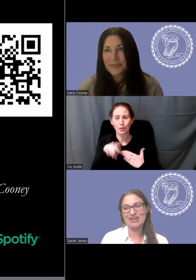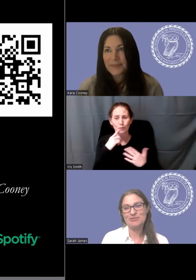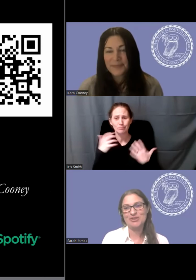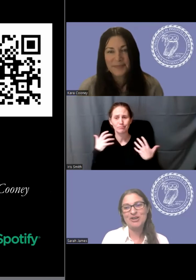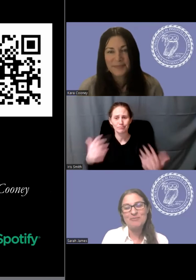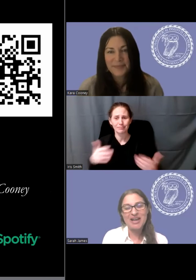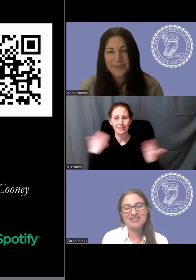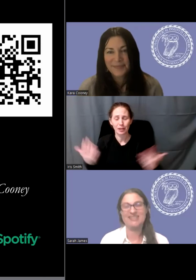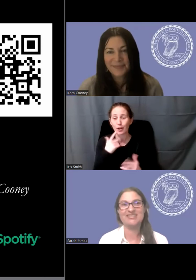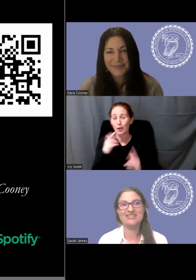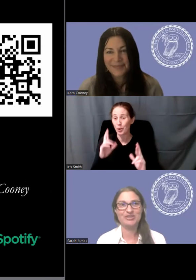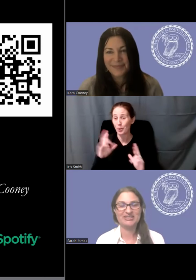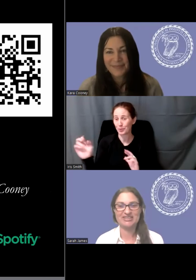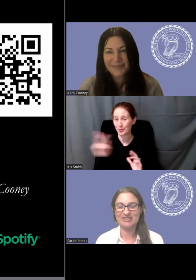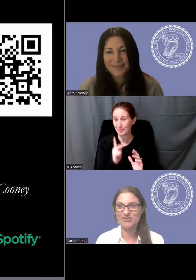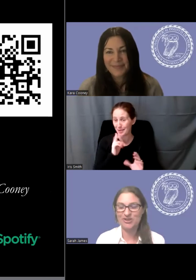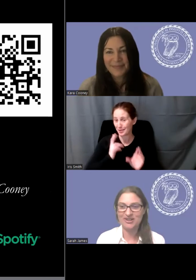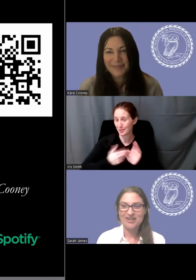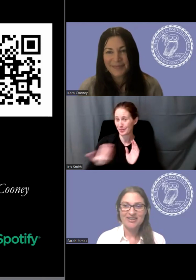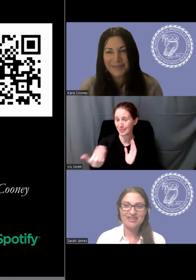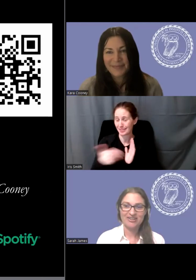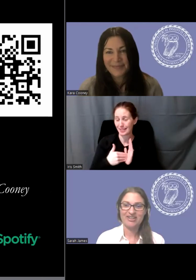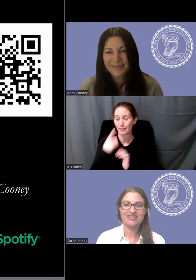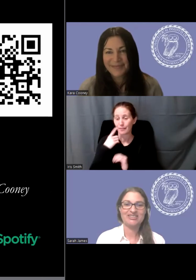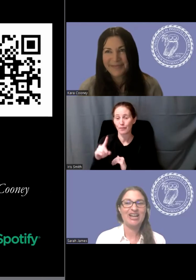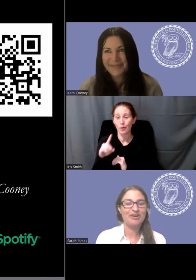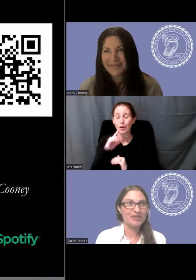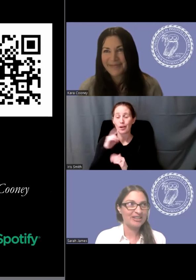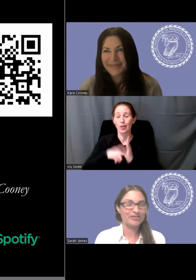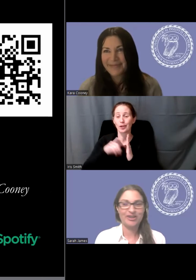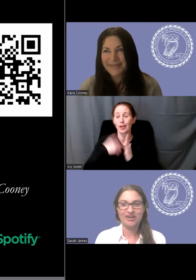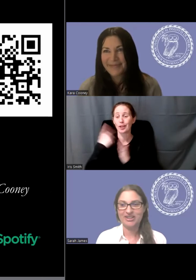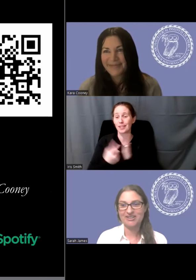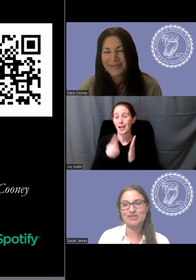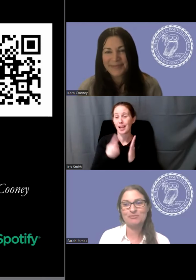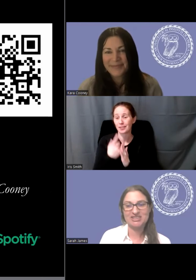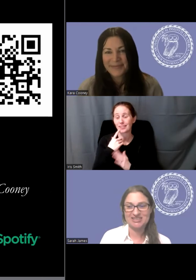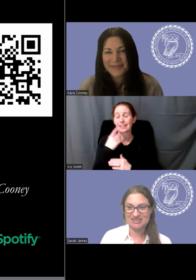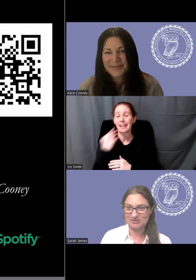and I hope you'll come back and join us again for the Archaeology Hour and for